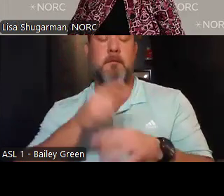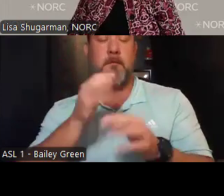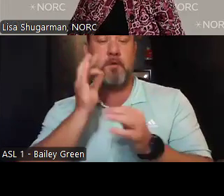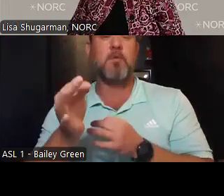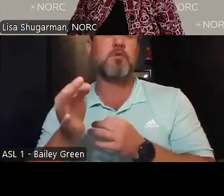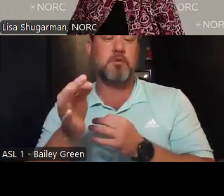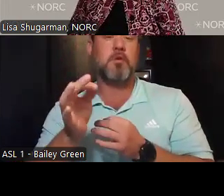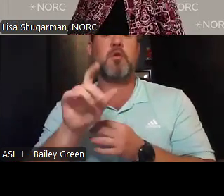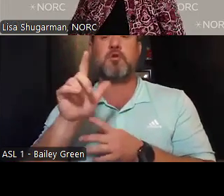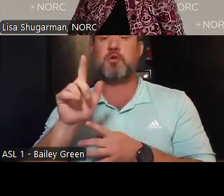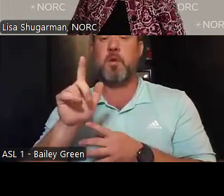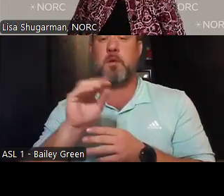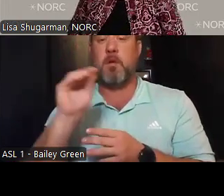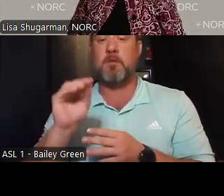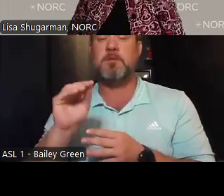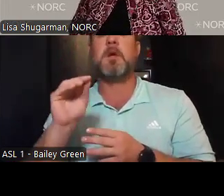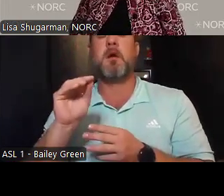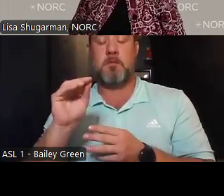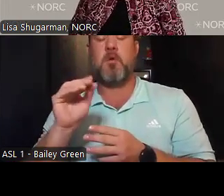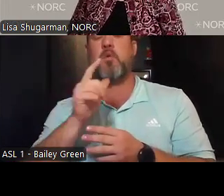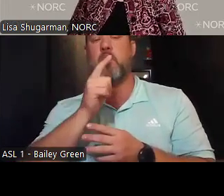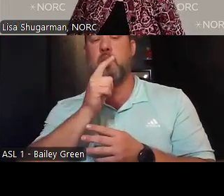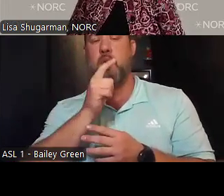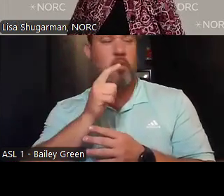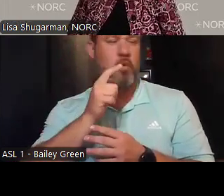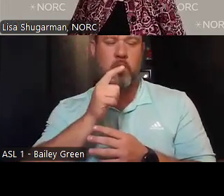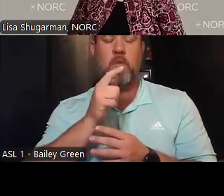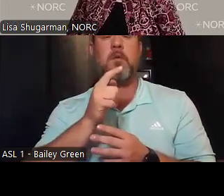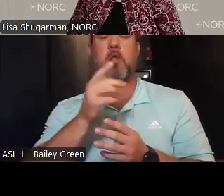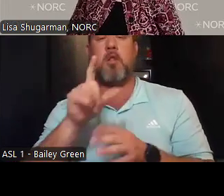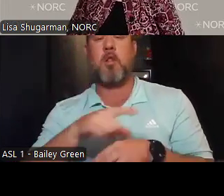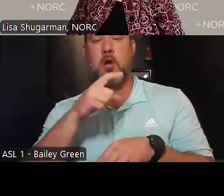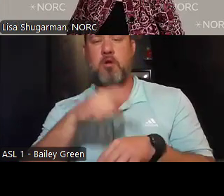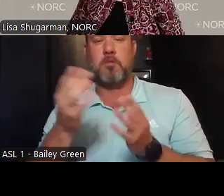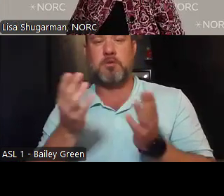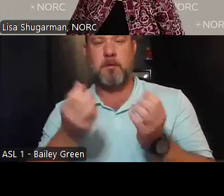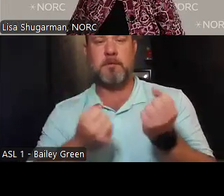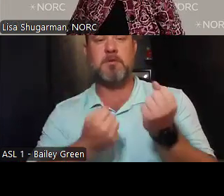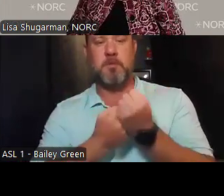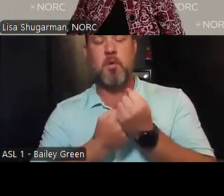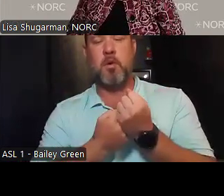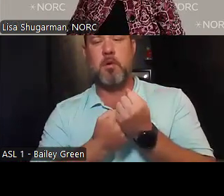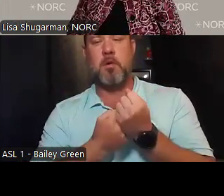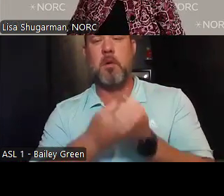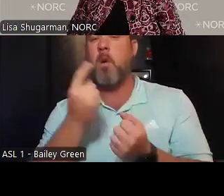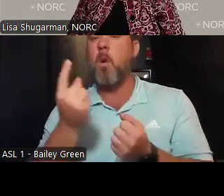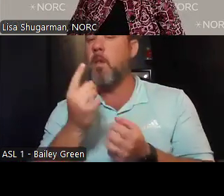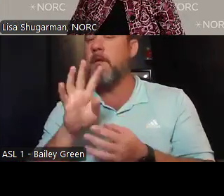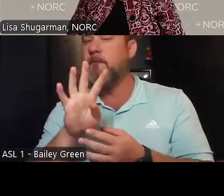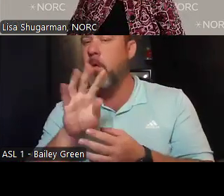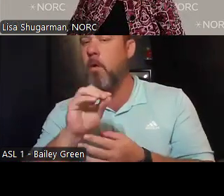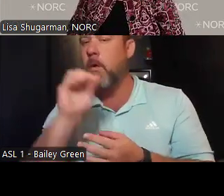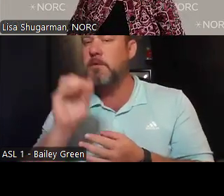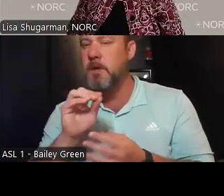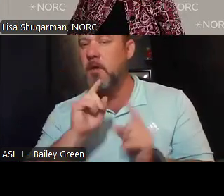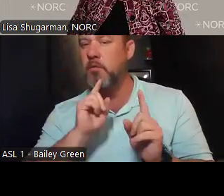Another 21% were aware of who covers the costs of long-term services and supports. Only 4%